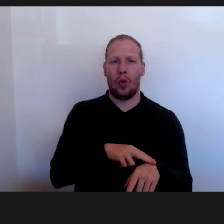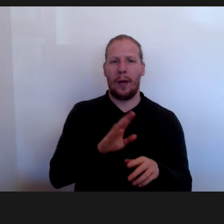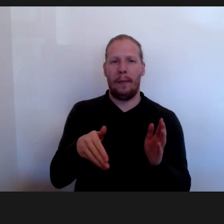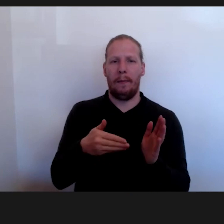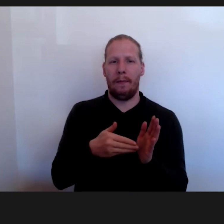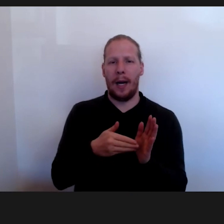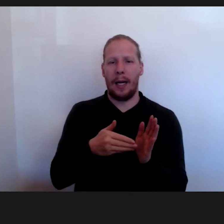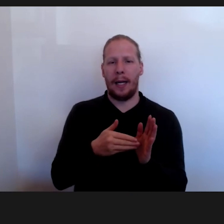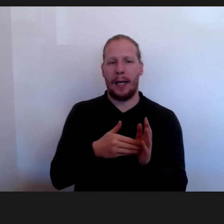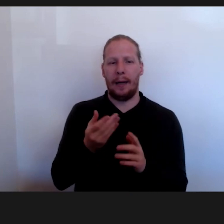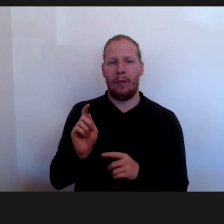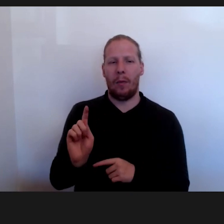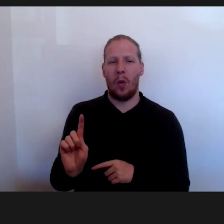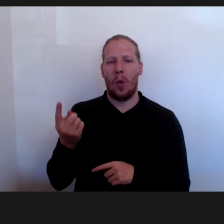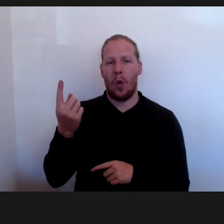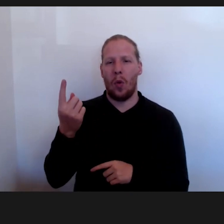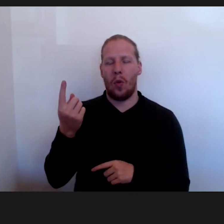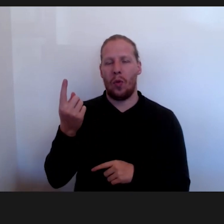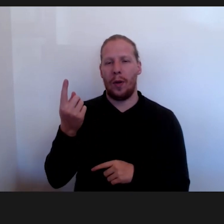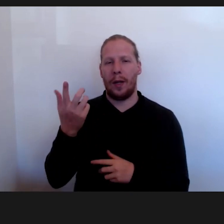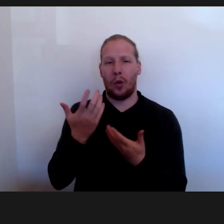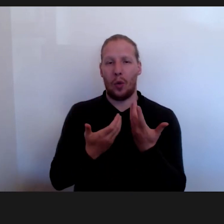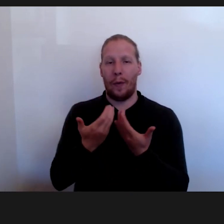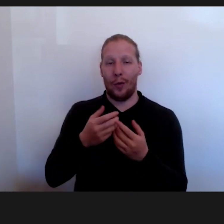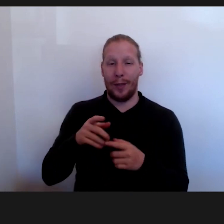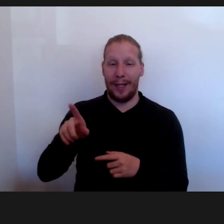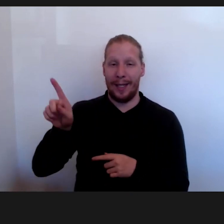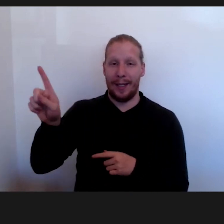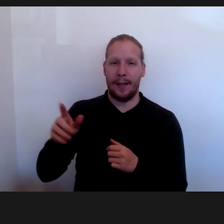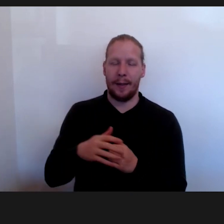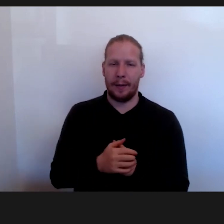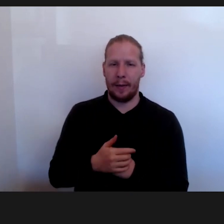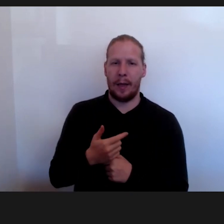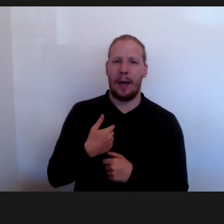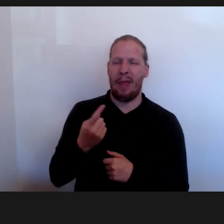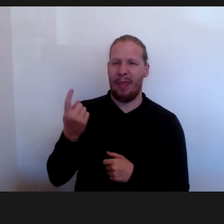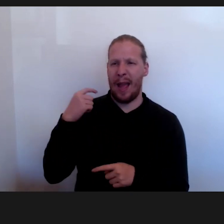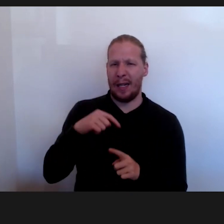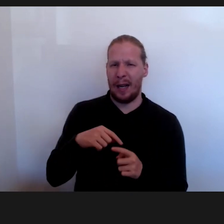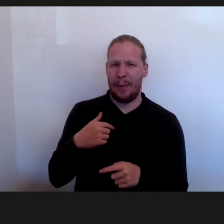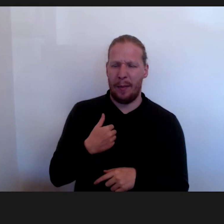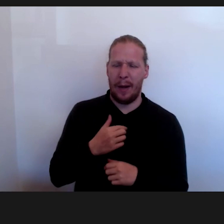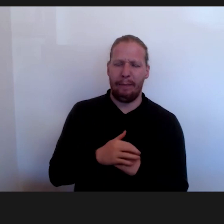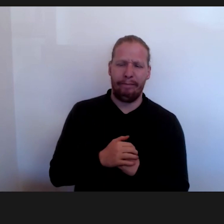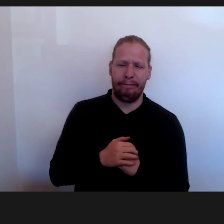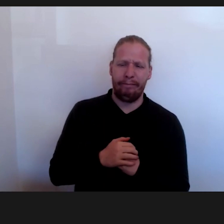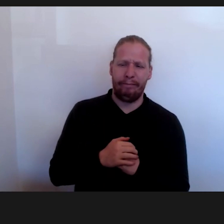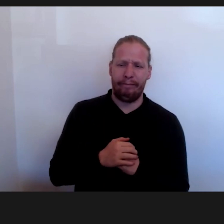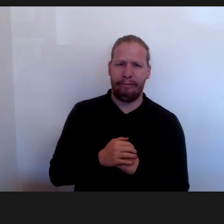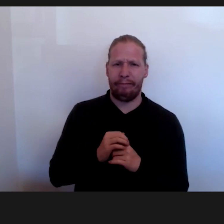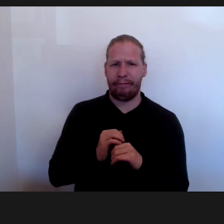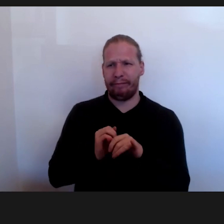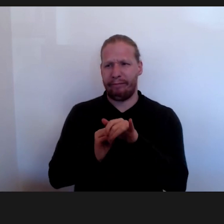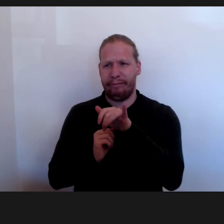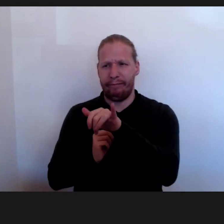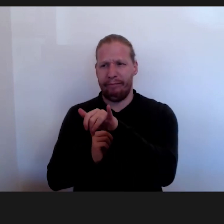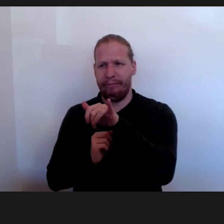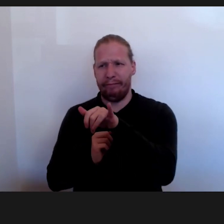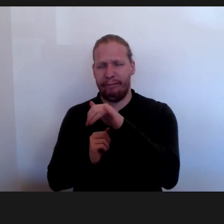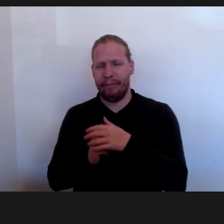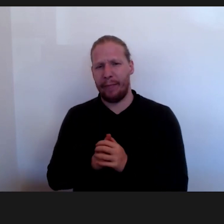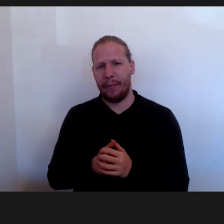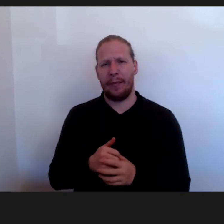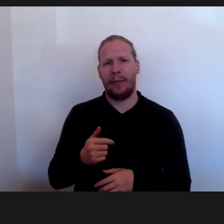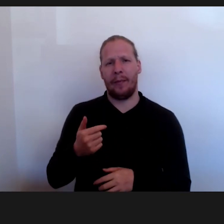from Auckland University. And I was quite doubtful, you know, we are an NGO,